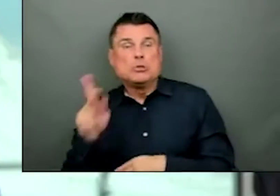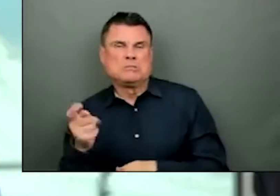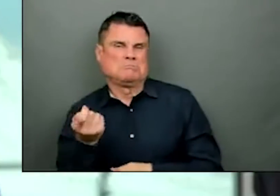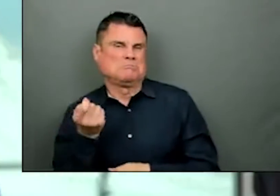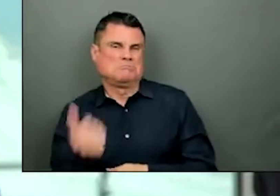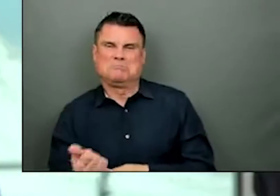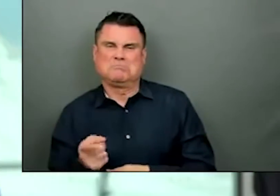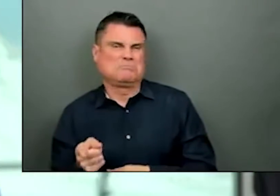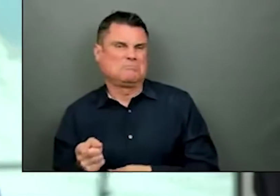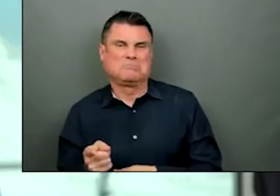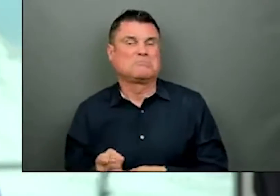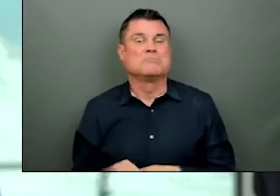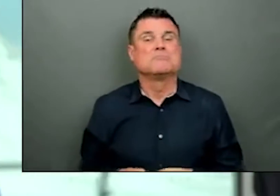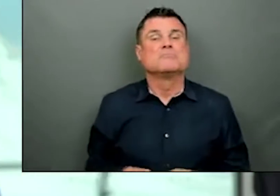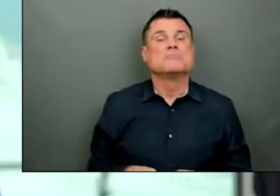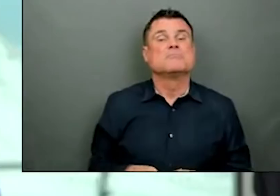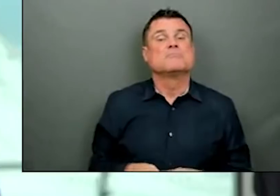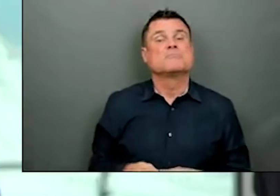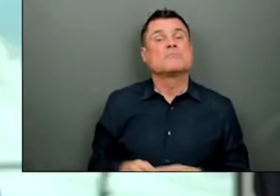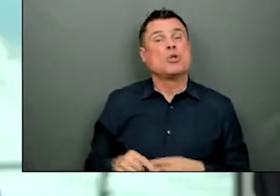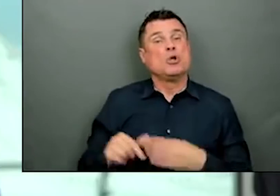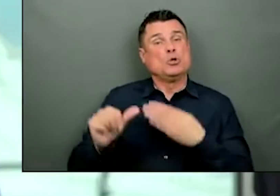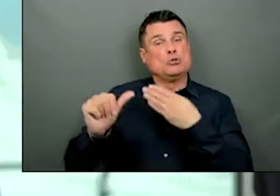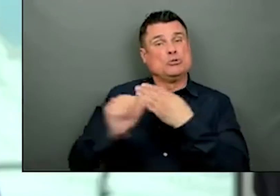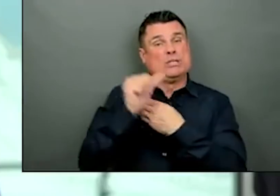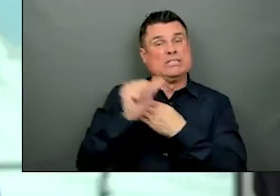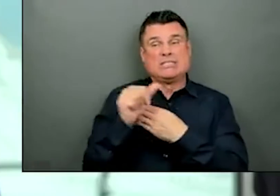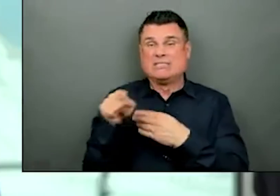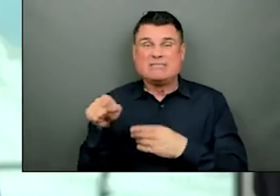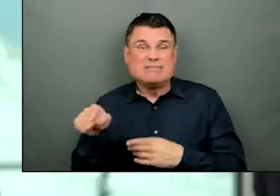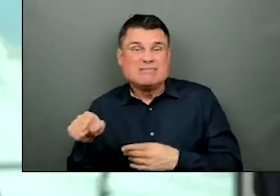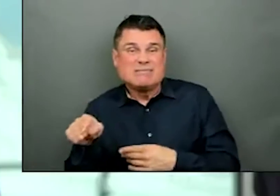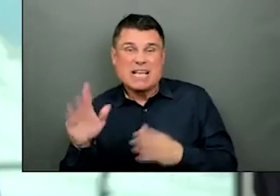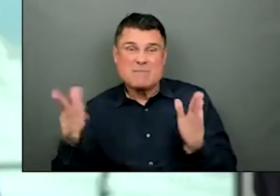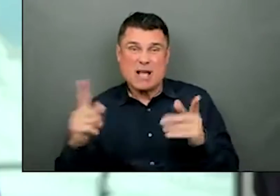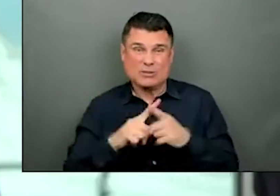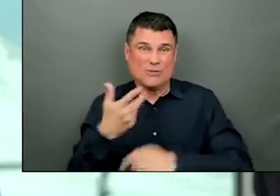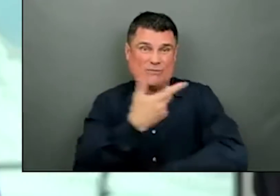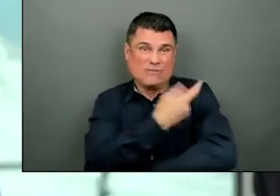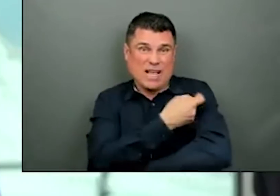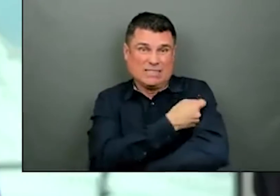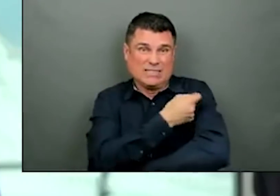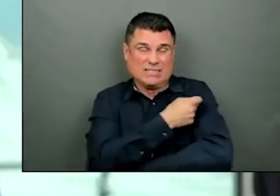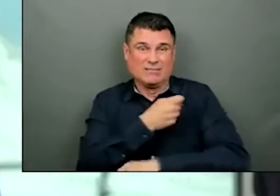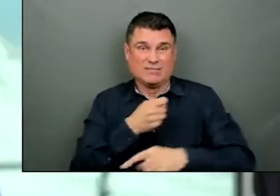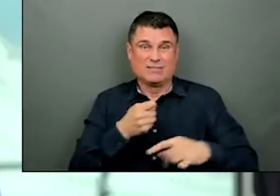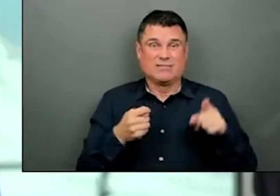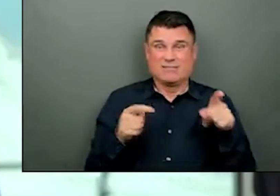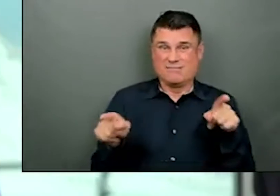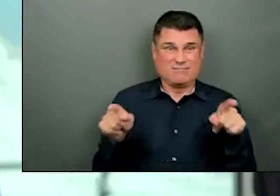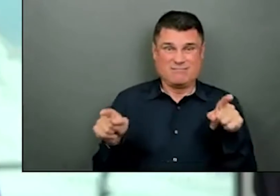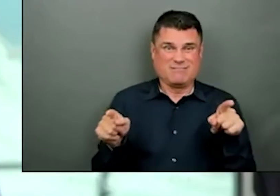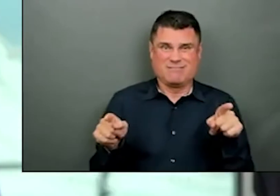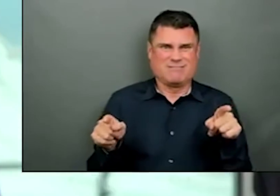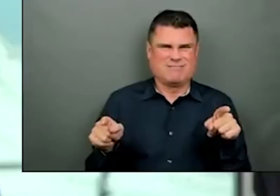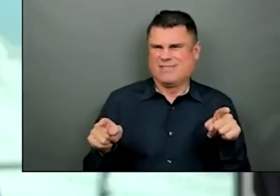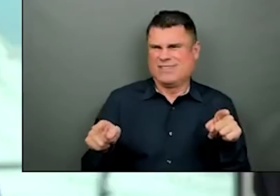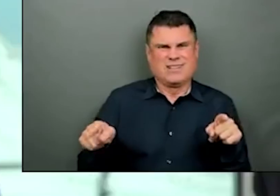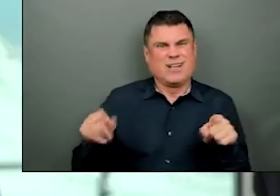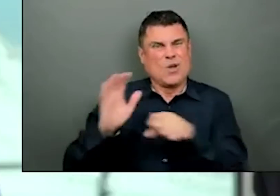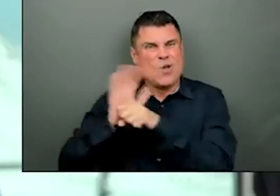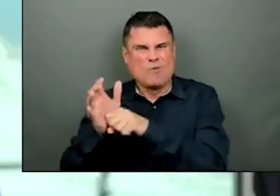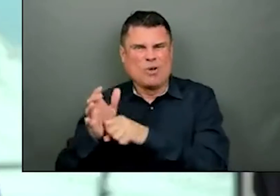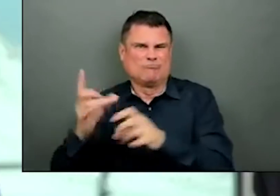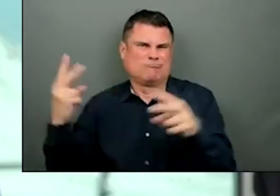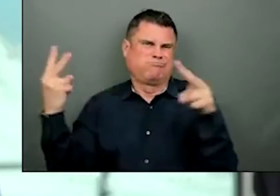many workers and first responders who we were starting to get into that program, we're going to need to regroup,